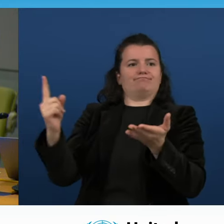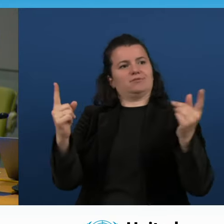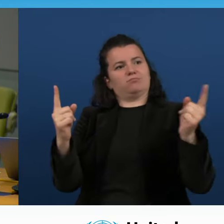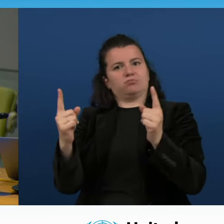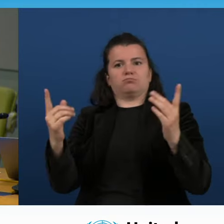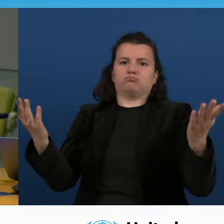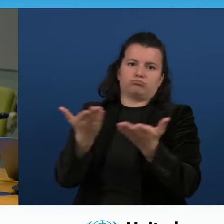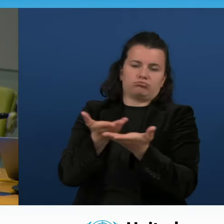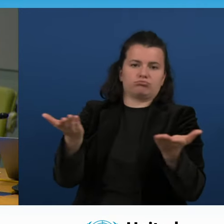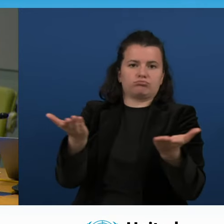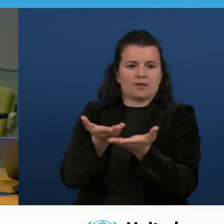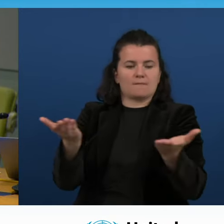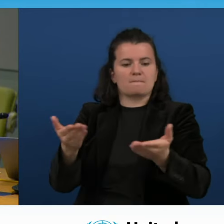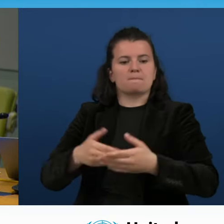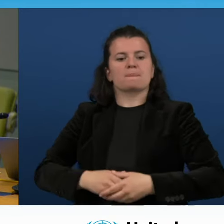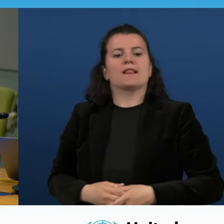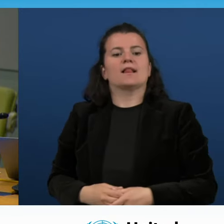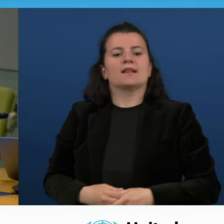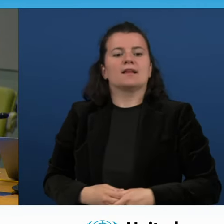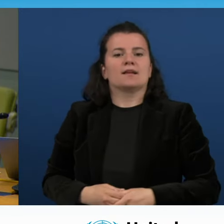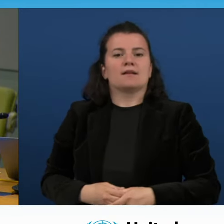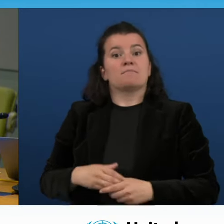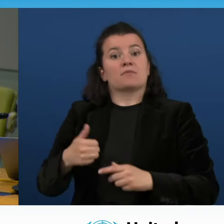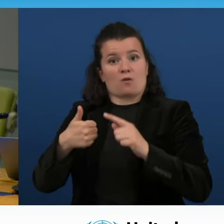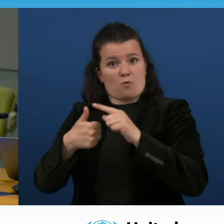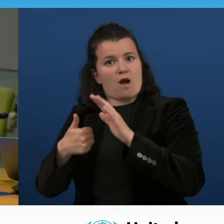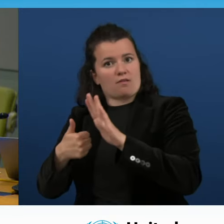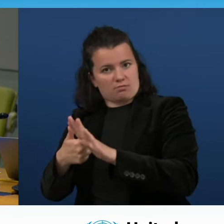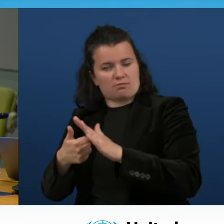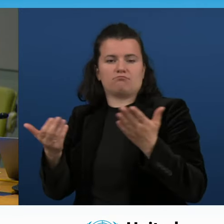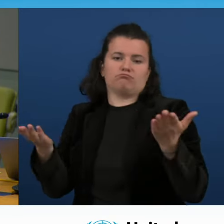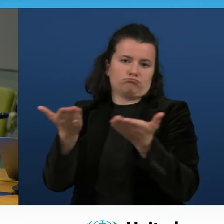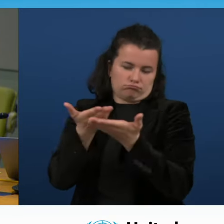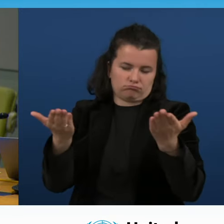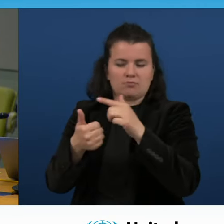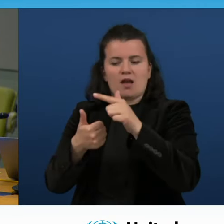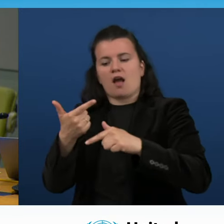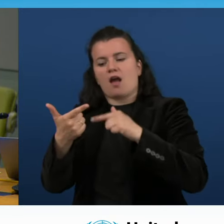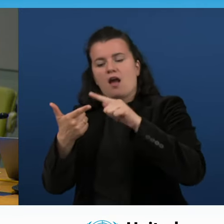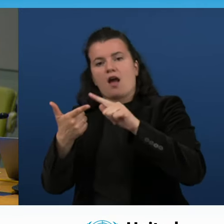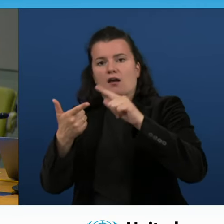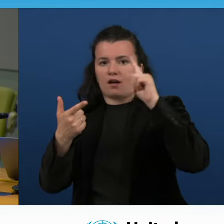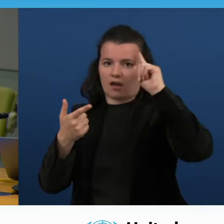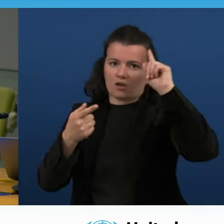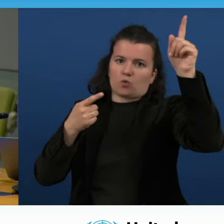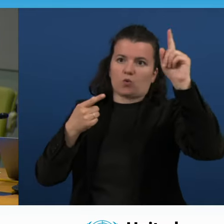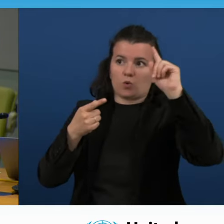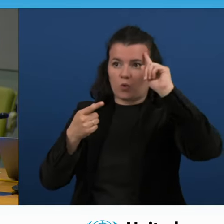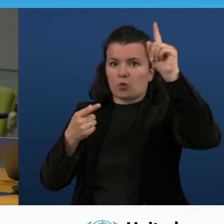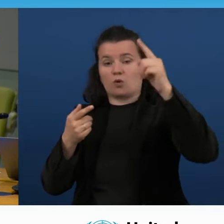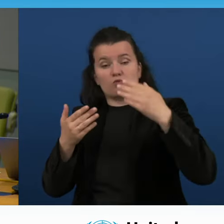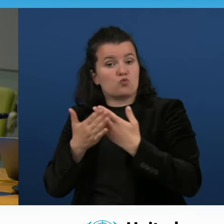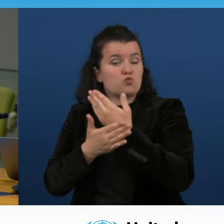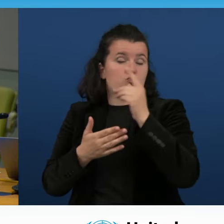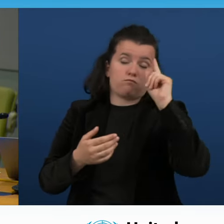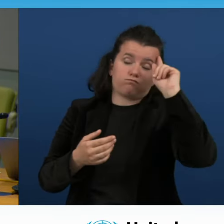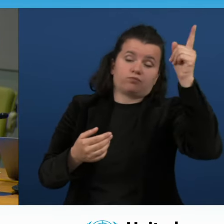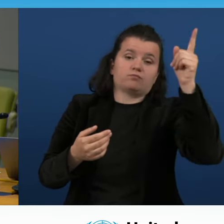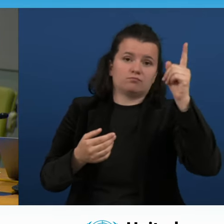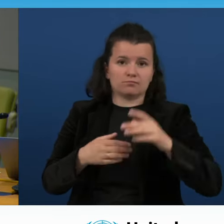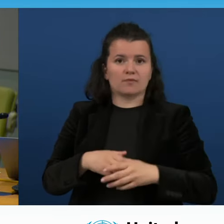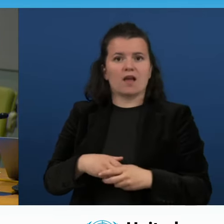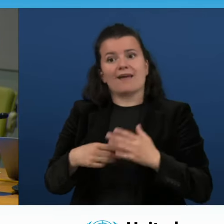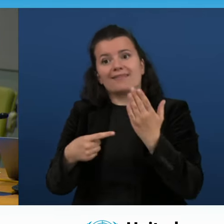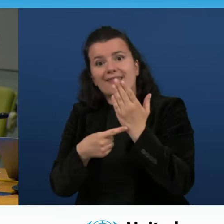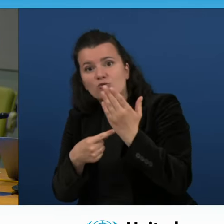Another thing is innovation. I think when it comes to innovation and technology, the AYC obviously can come into such